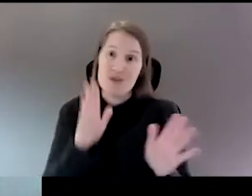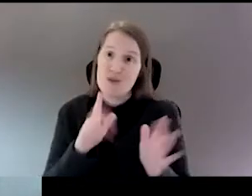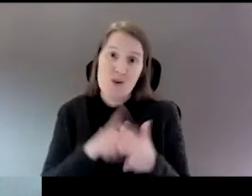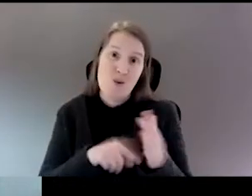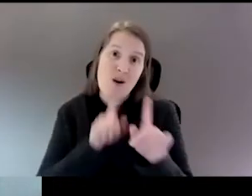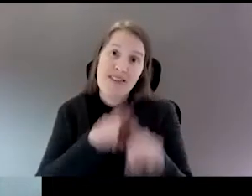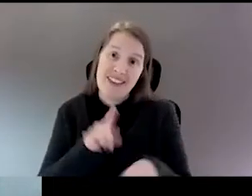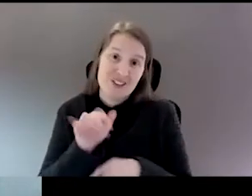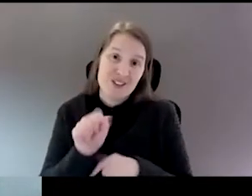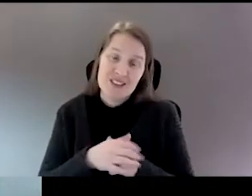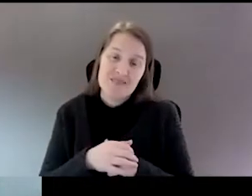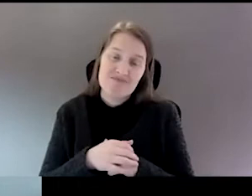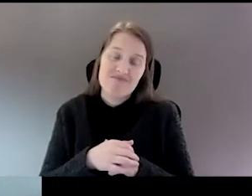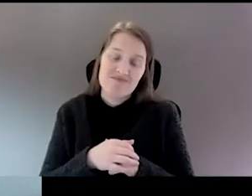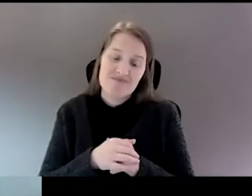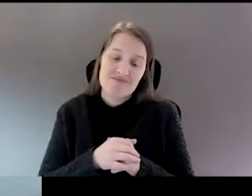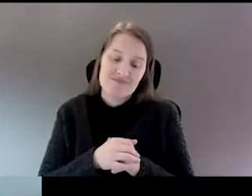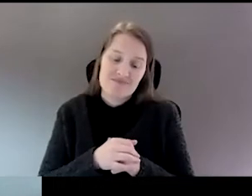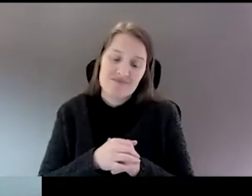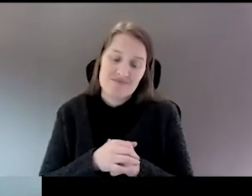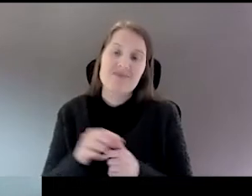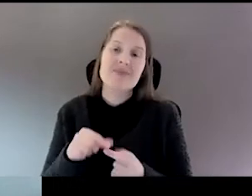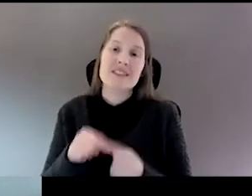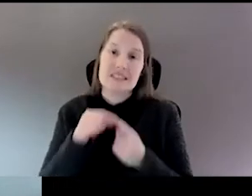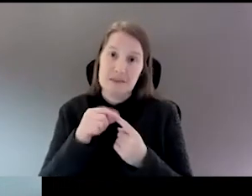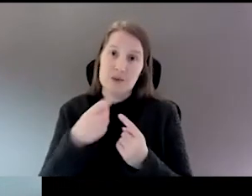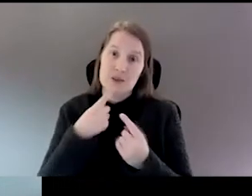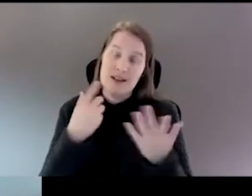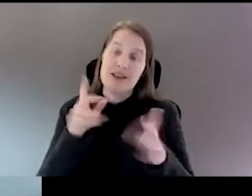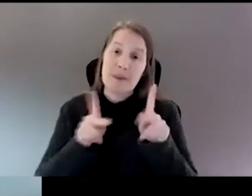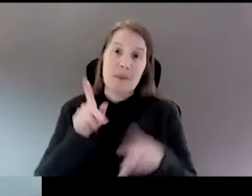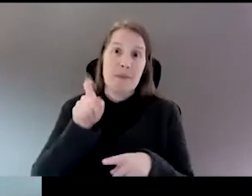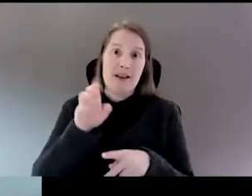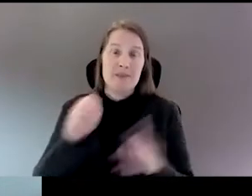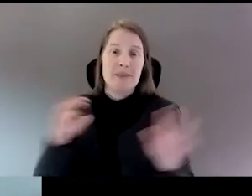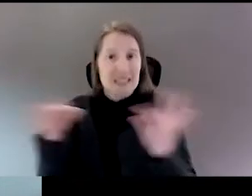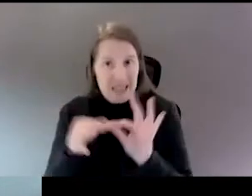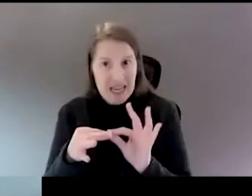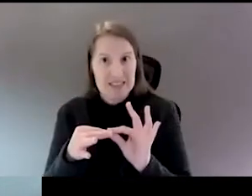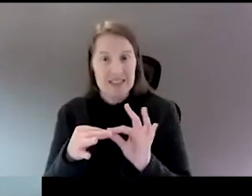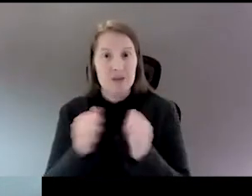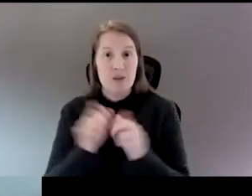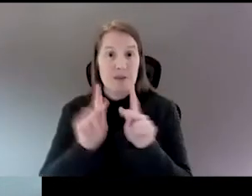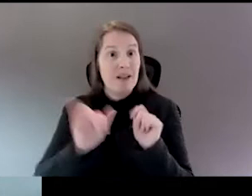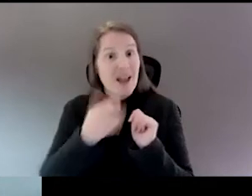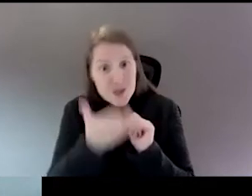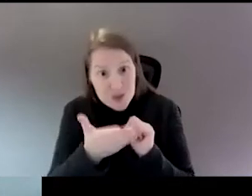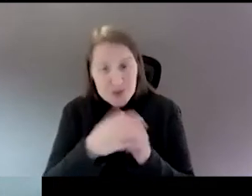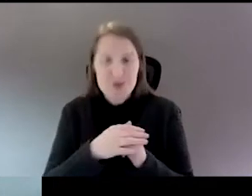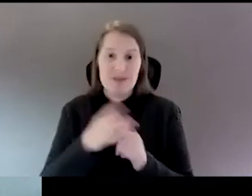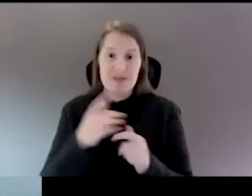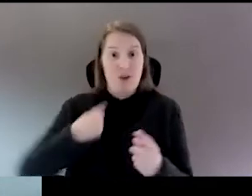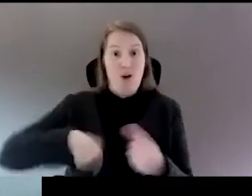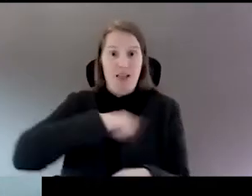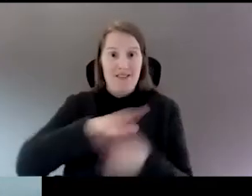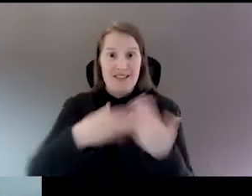fact that people need to be connected with people like you and all of us on the panel,